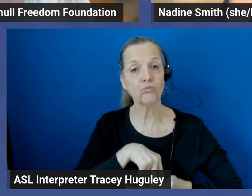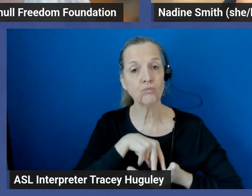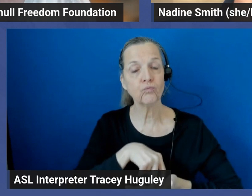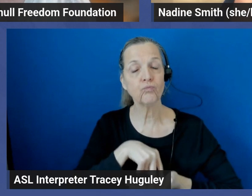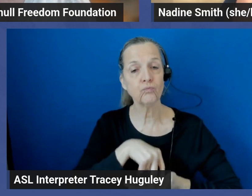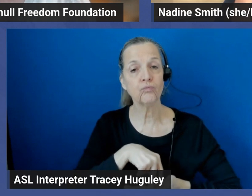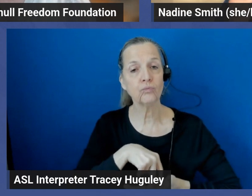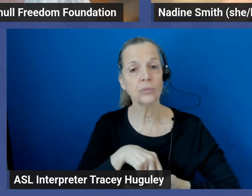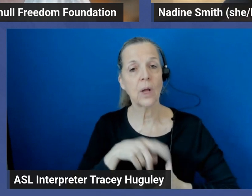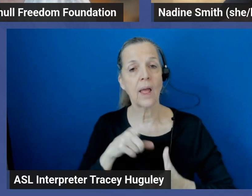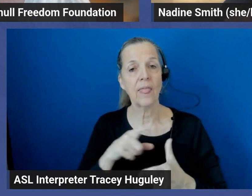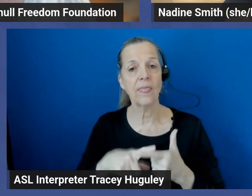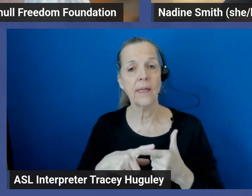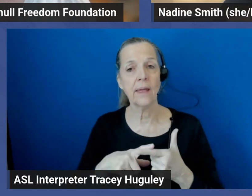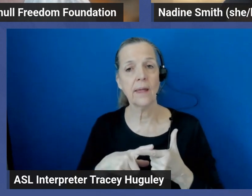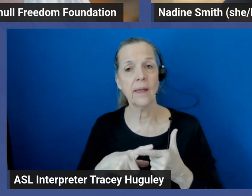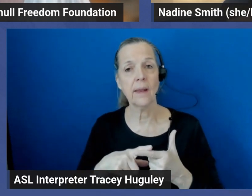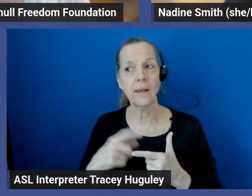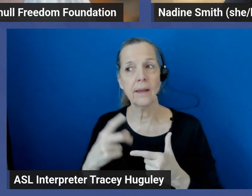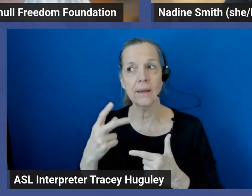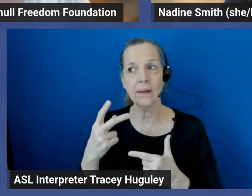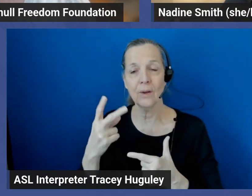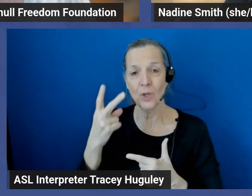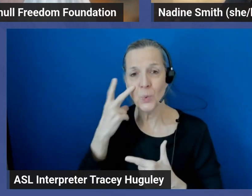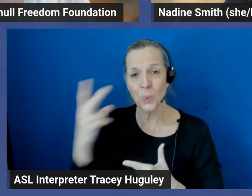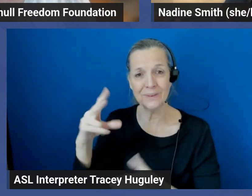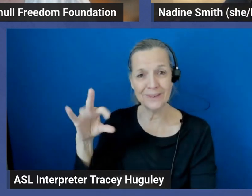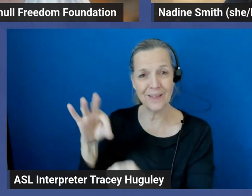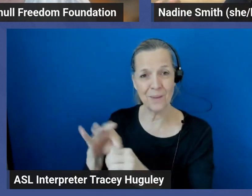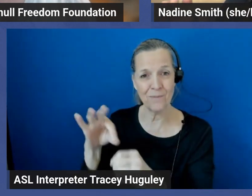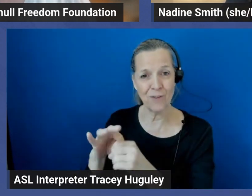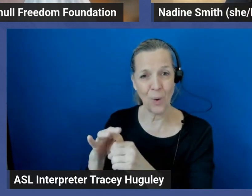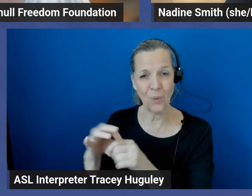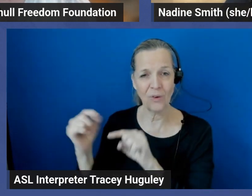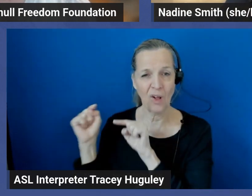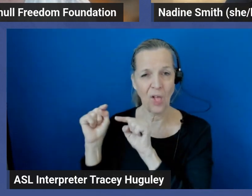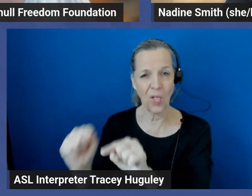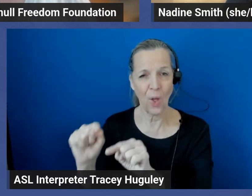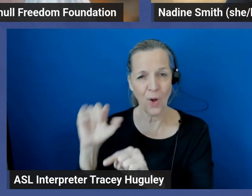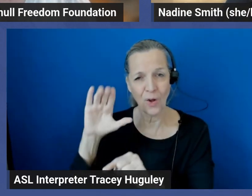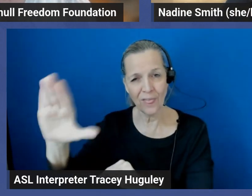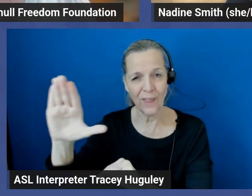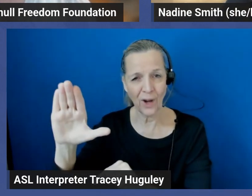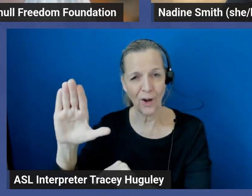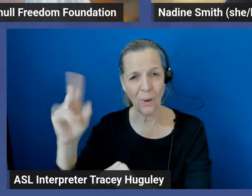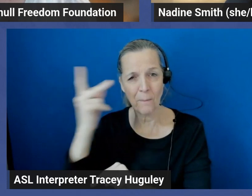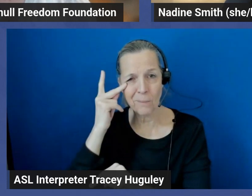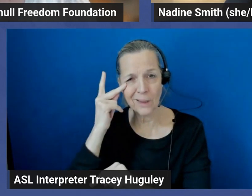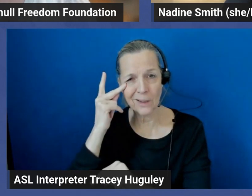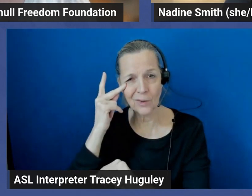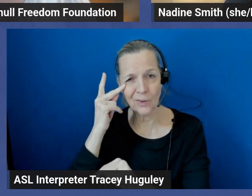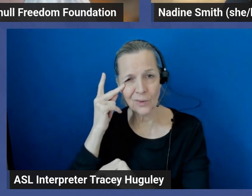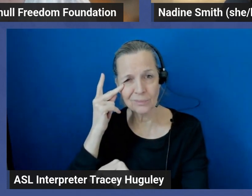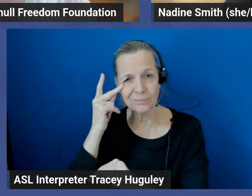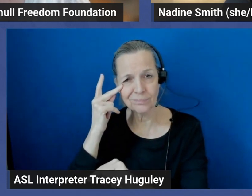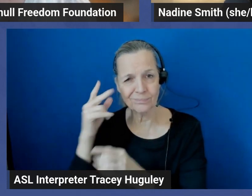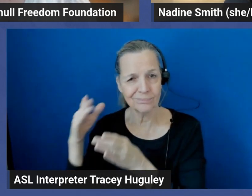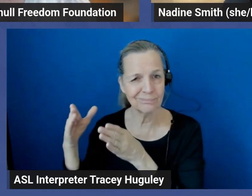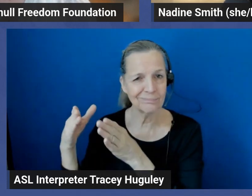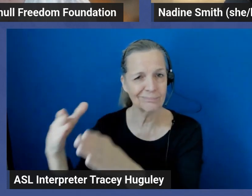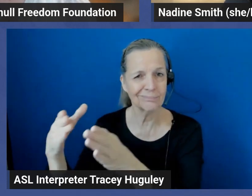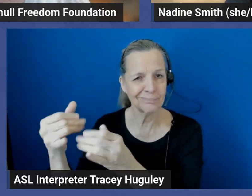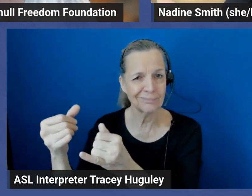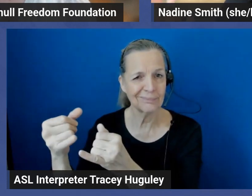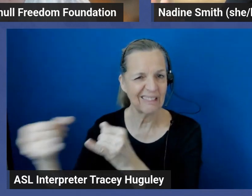them vote completely along party lines to pass the very same bill. Yep. And you can decide in